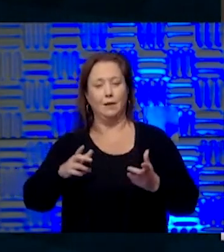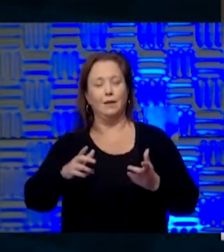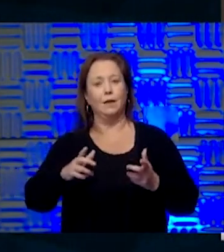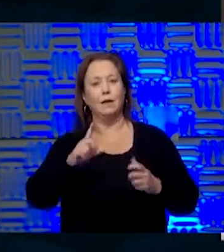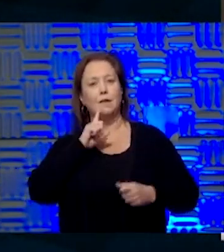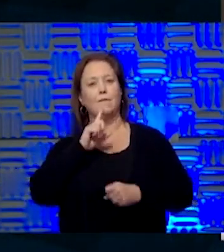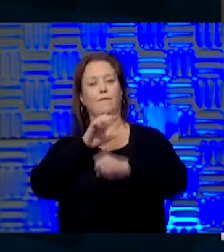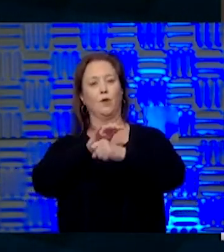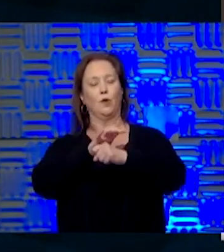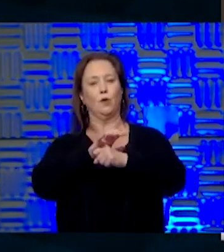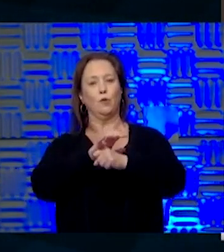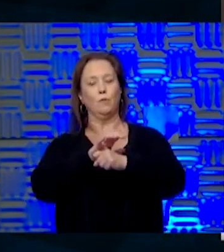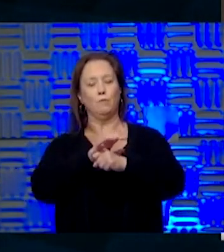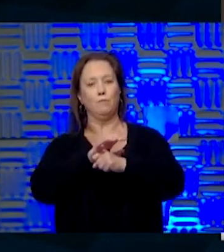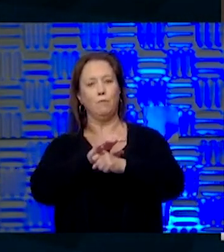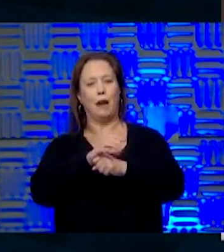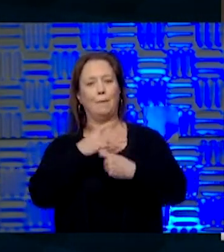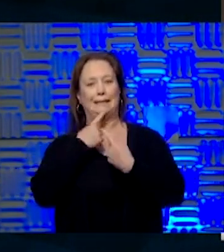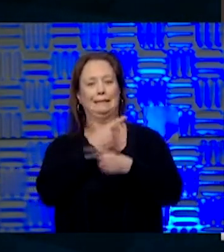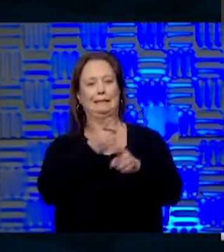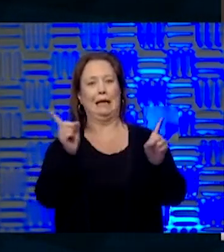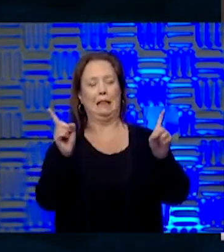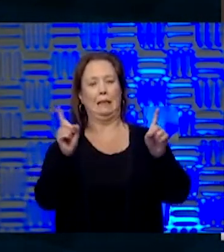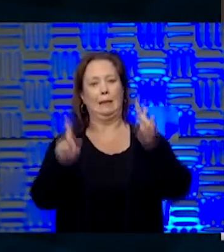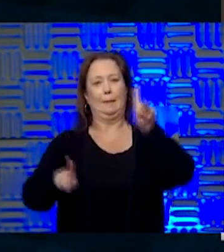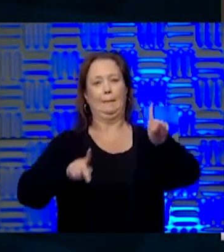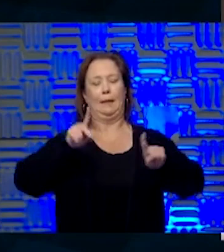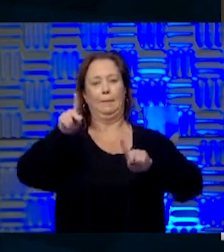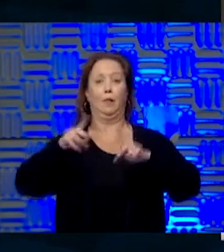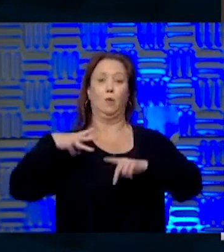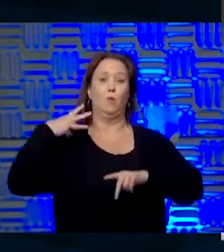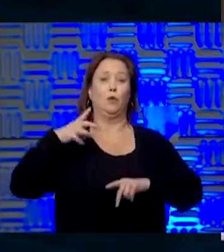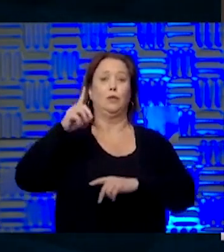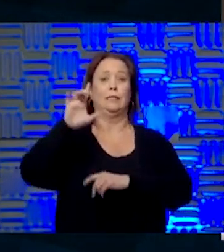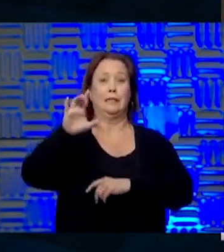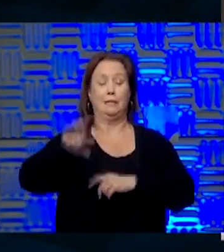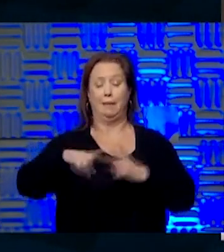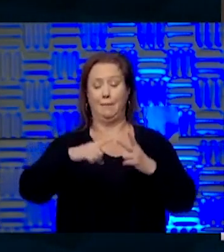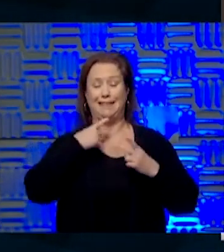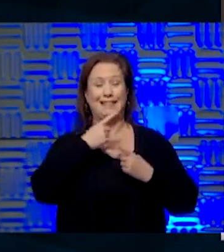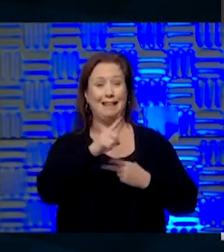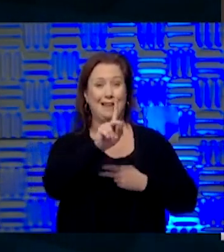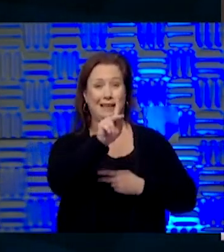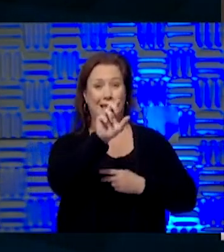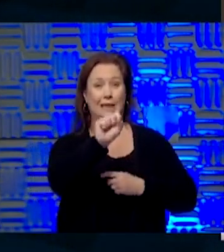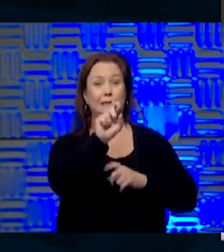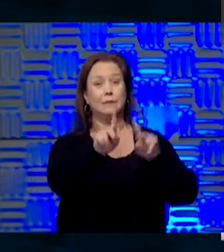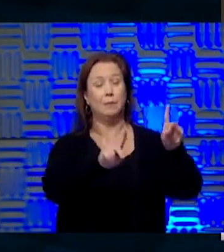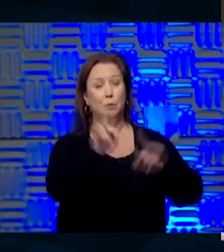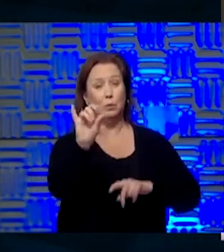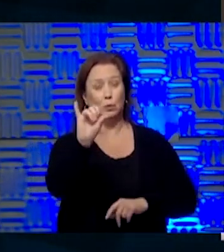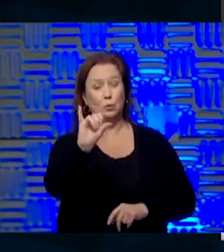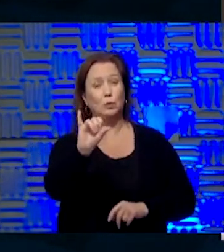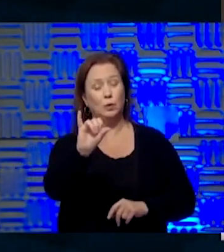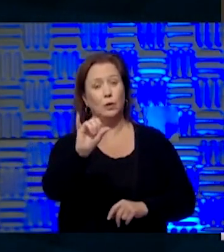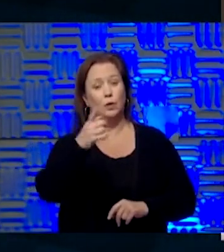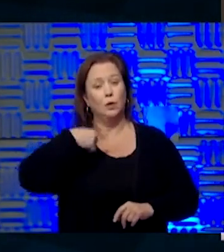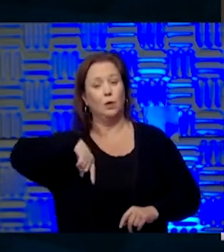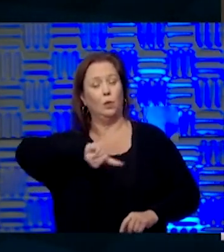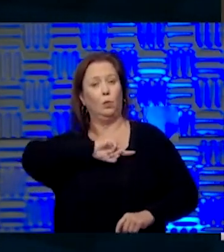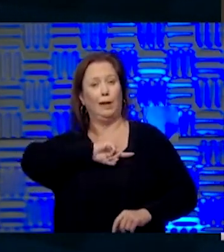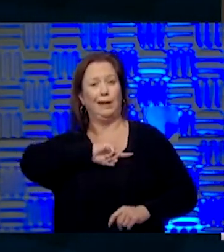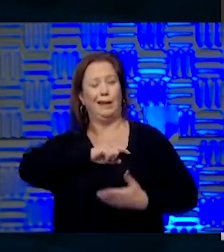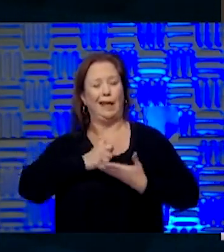confirm something that I have been telling folks not only in Washington, D.C., but in Kansas, that perhaps we can help lead